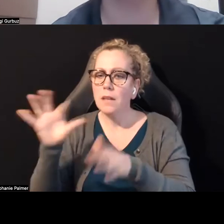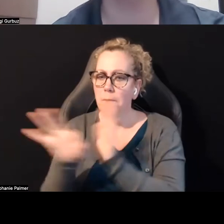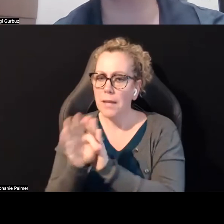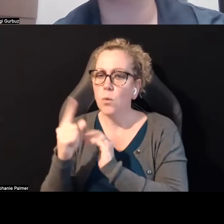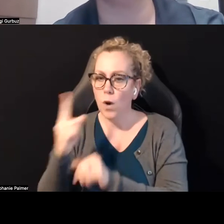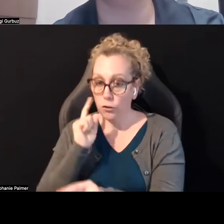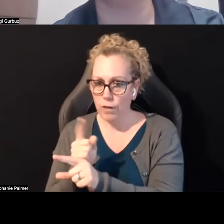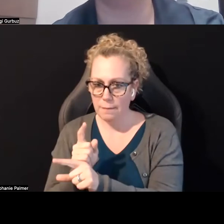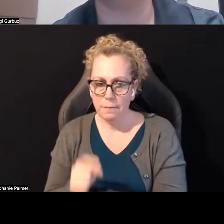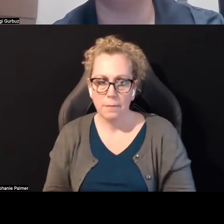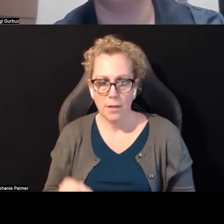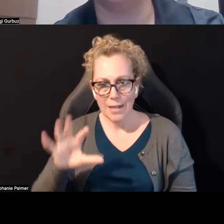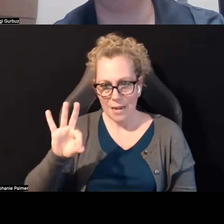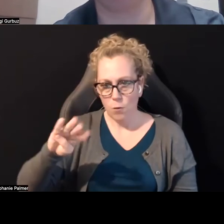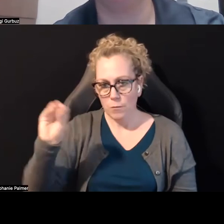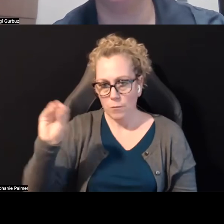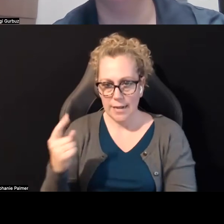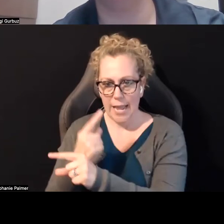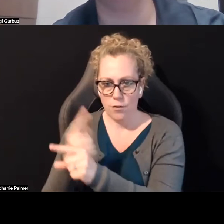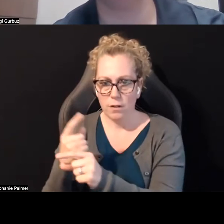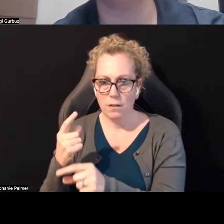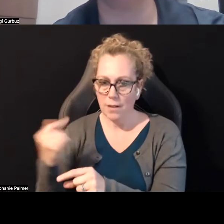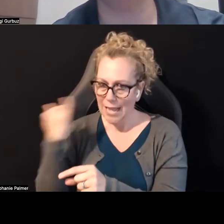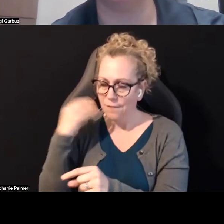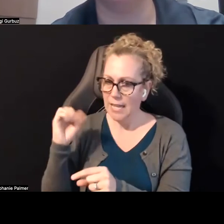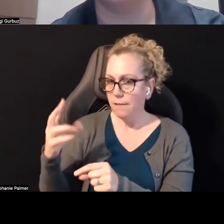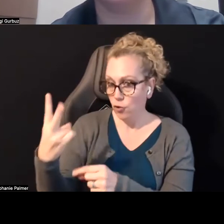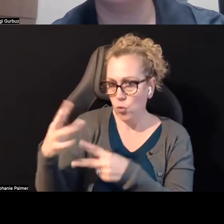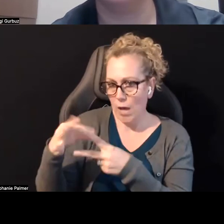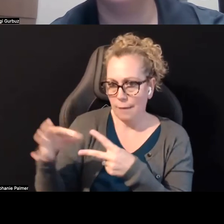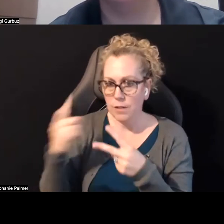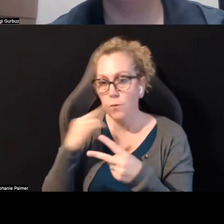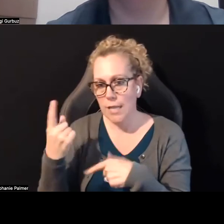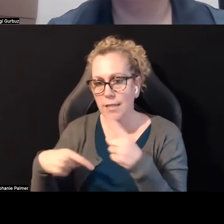Then we're able to do that 94% of the time, which is actually pretty good.